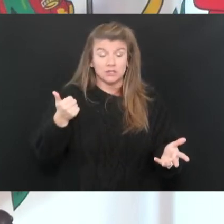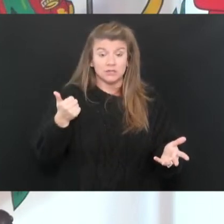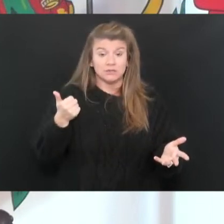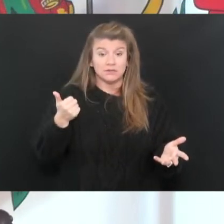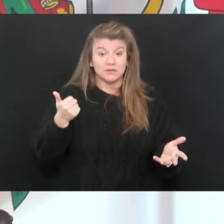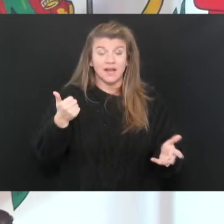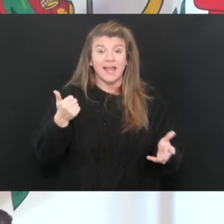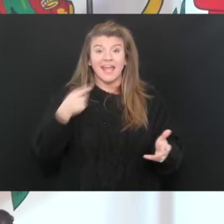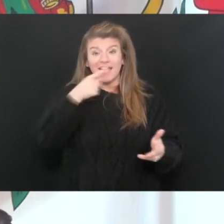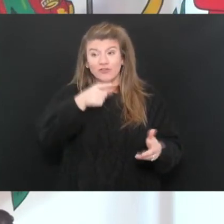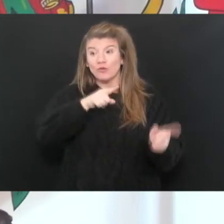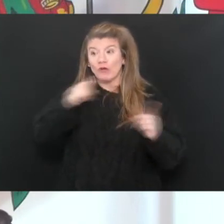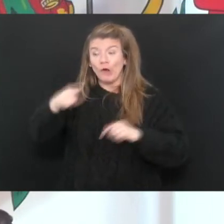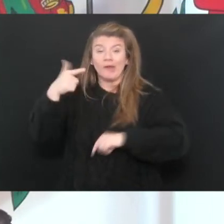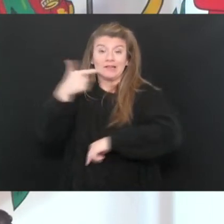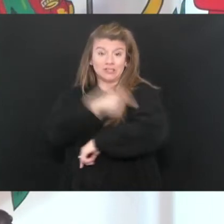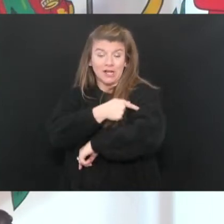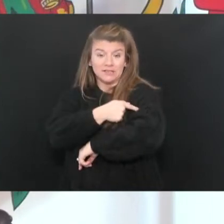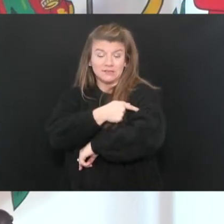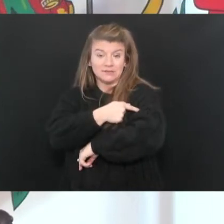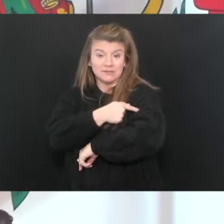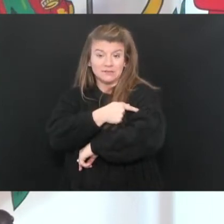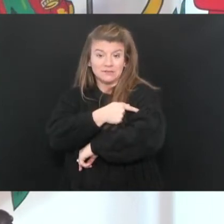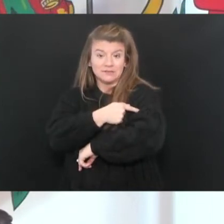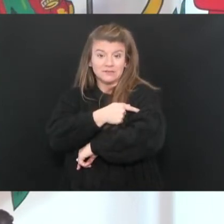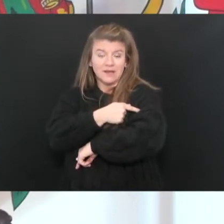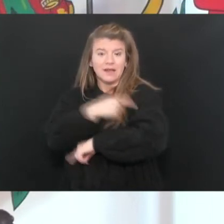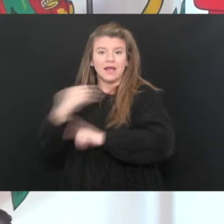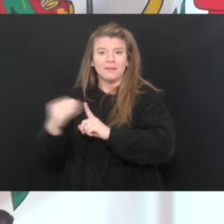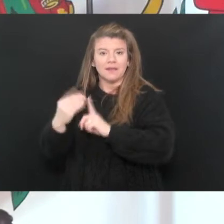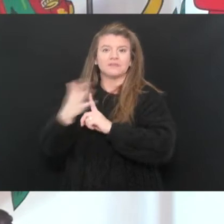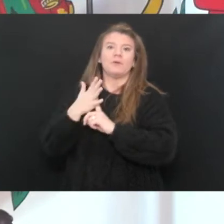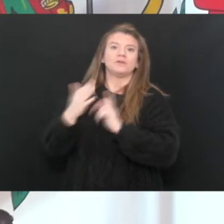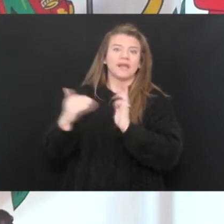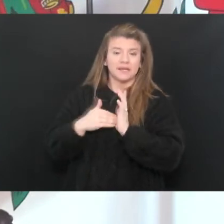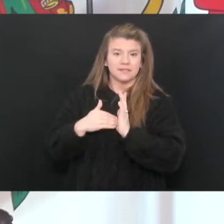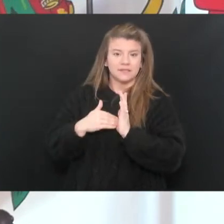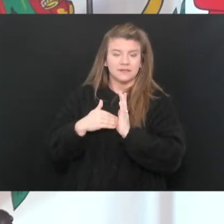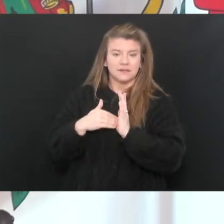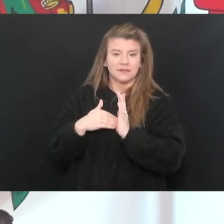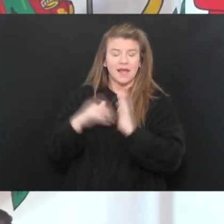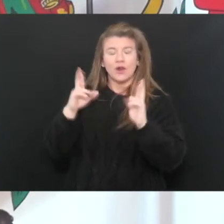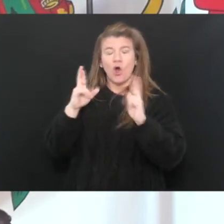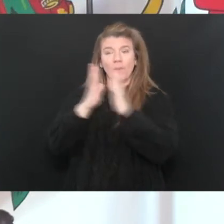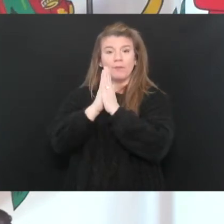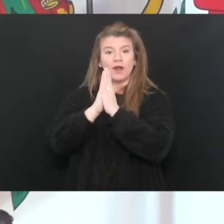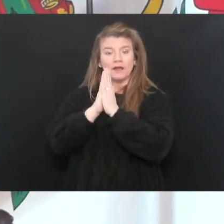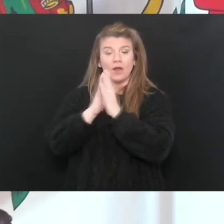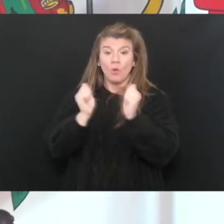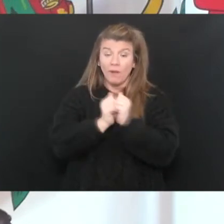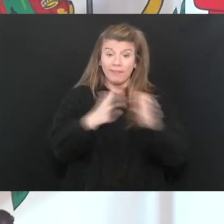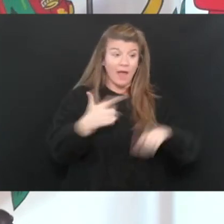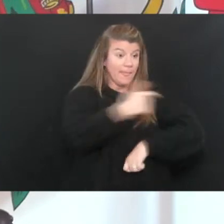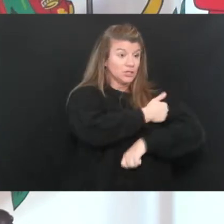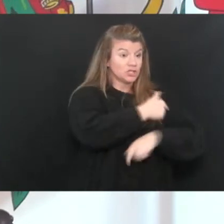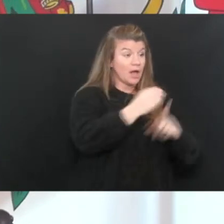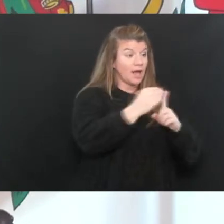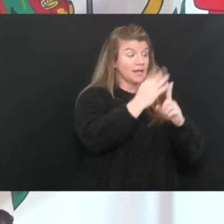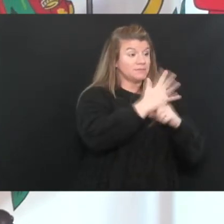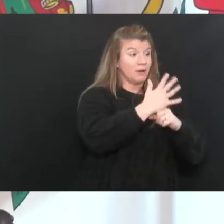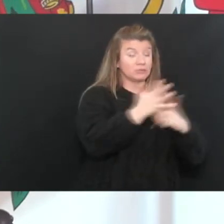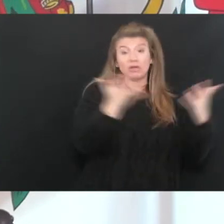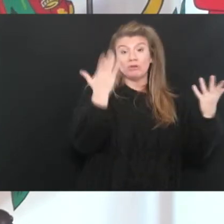to take the shots than to expose yourself and just hope and pray. And it could even